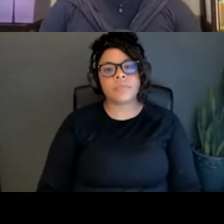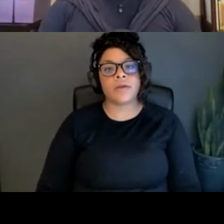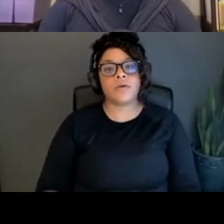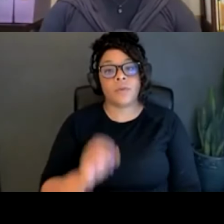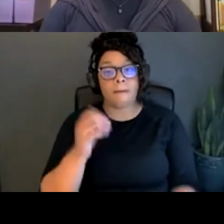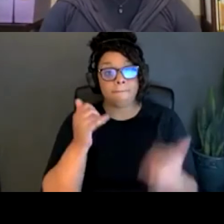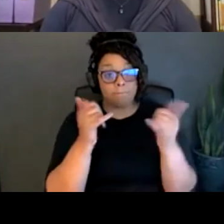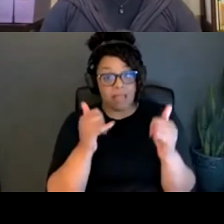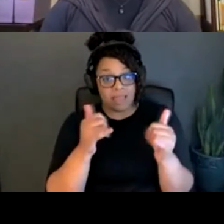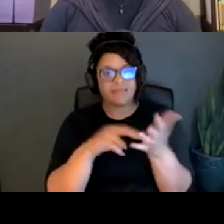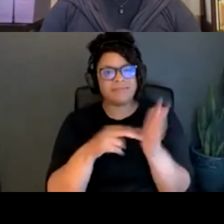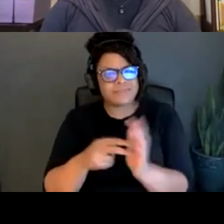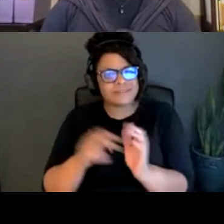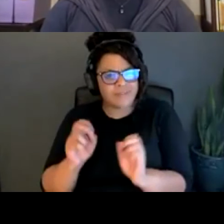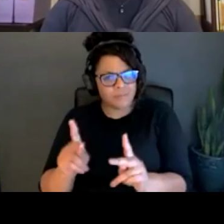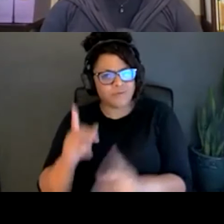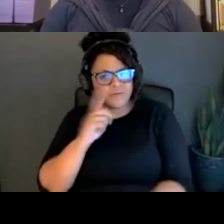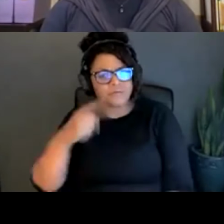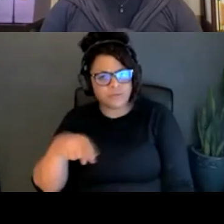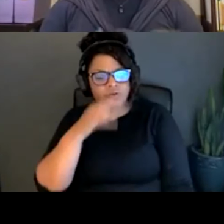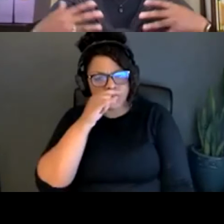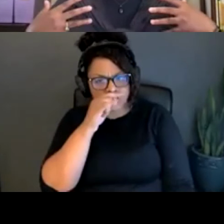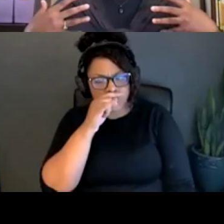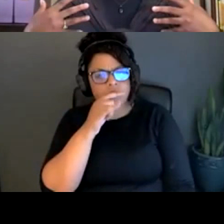this opportunity for children to